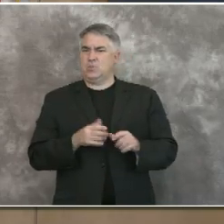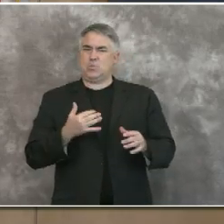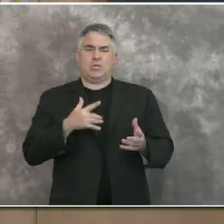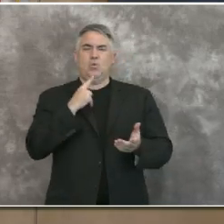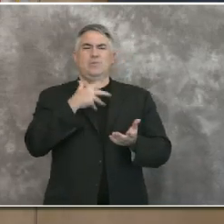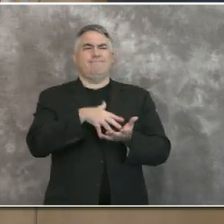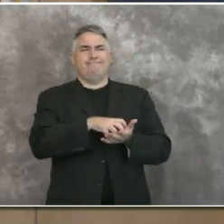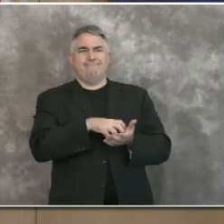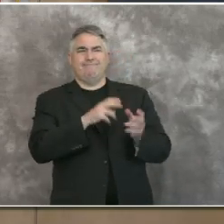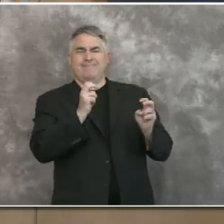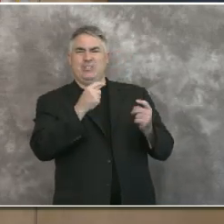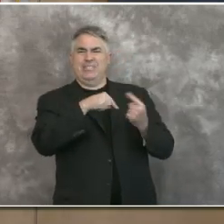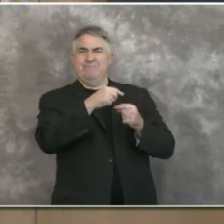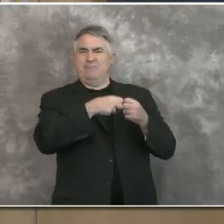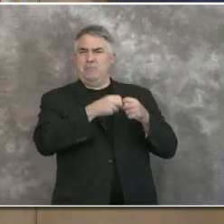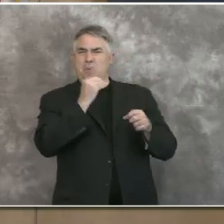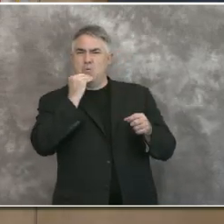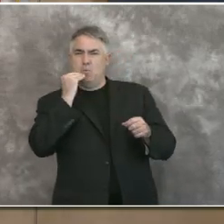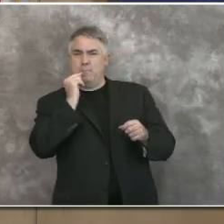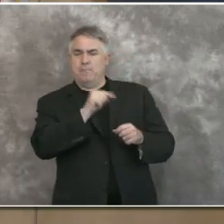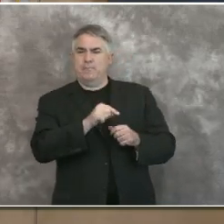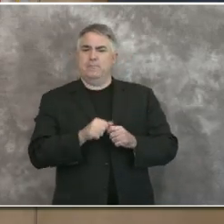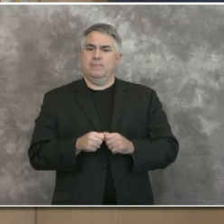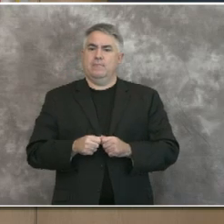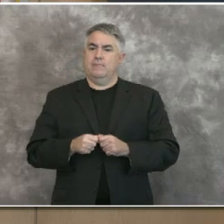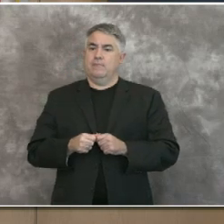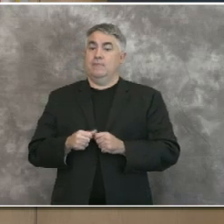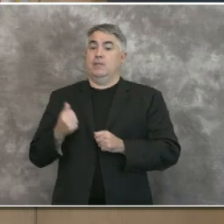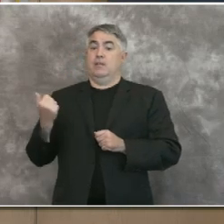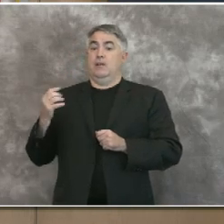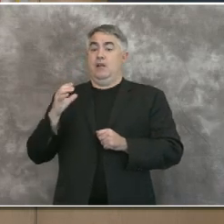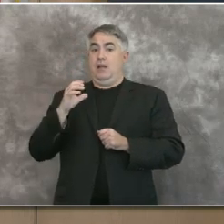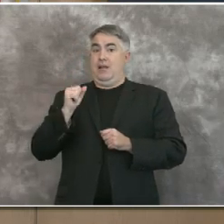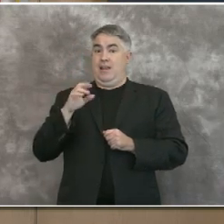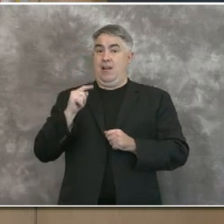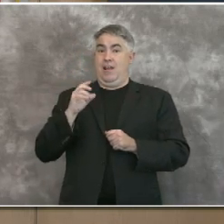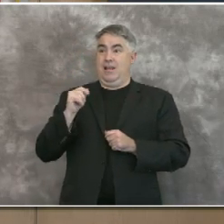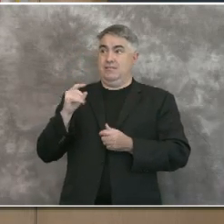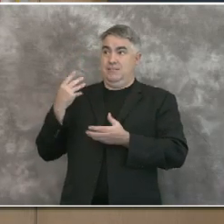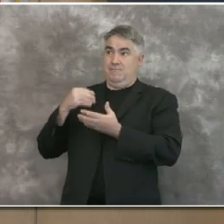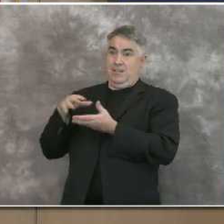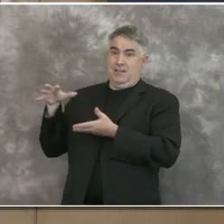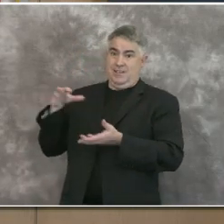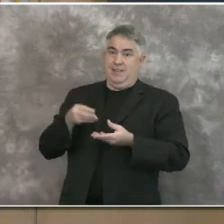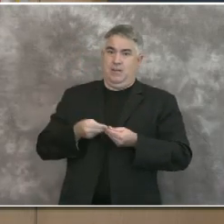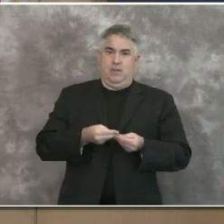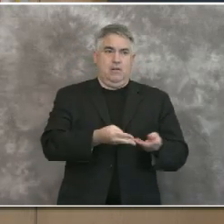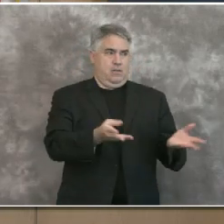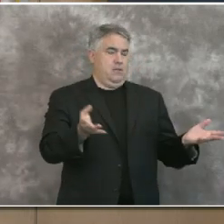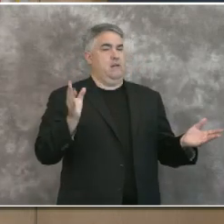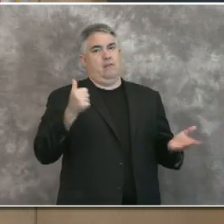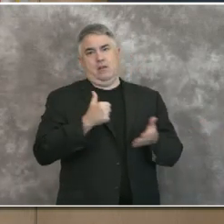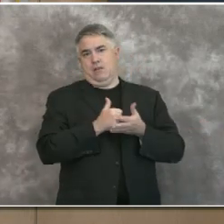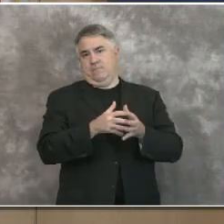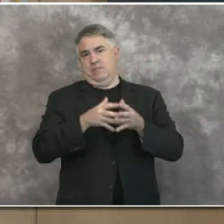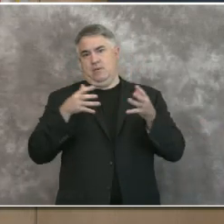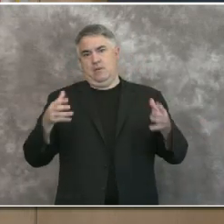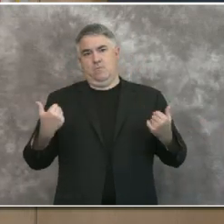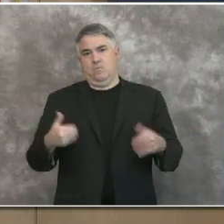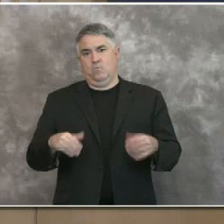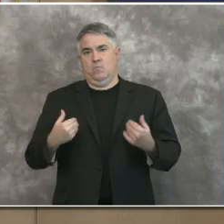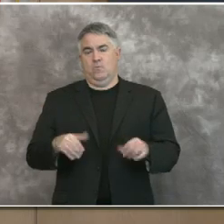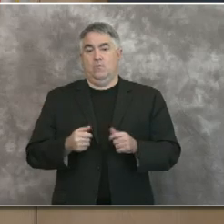the Federal CARES Act money and something that is vitally important. I wanted to provide some additional information on